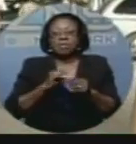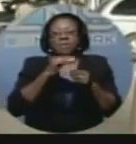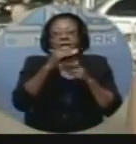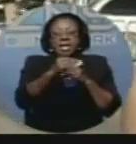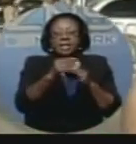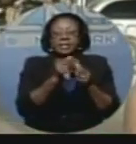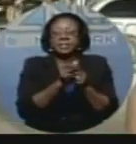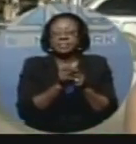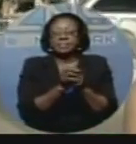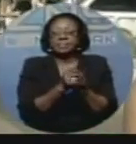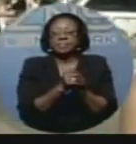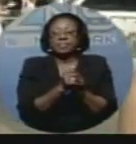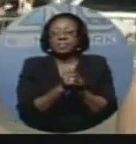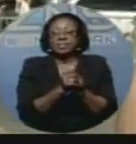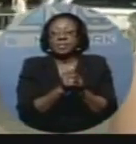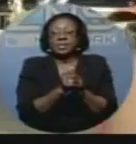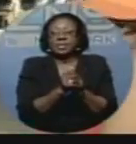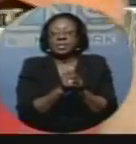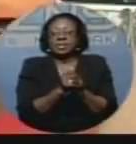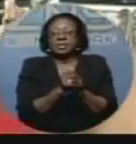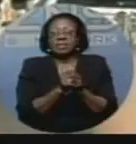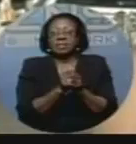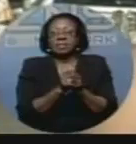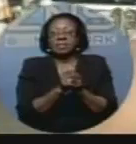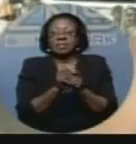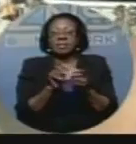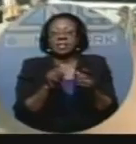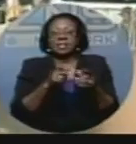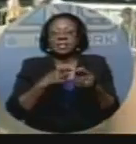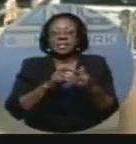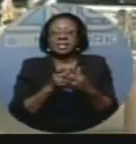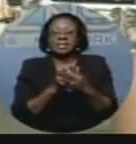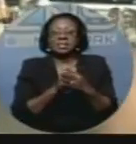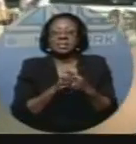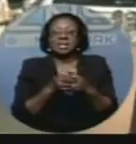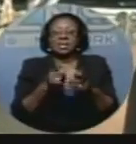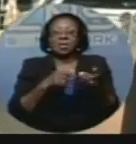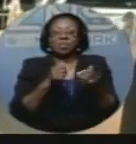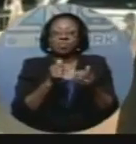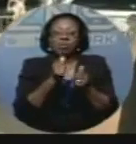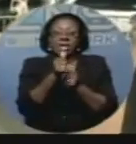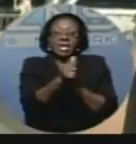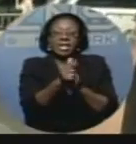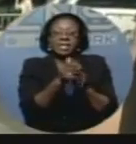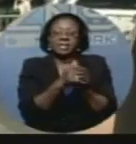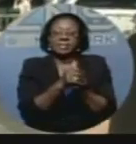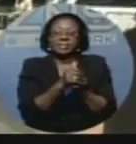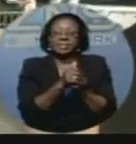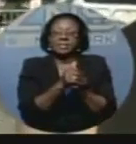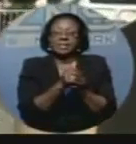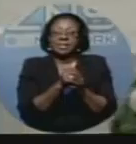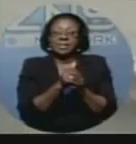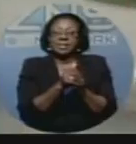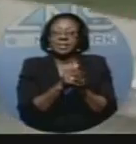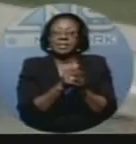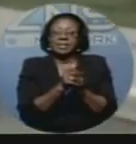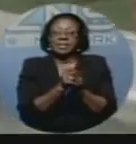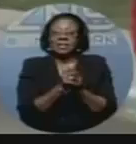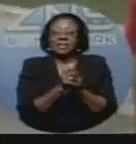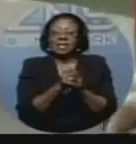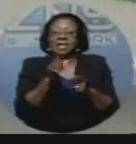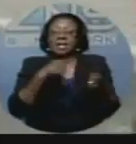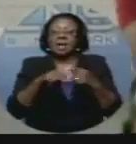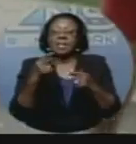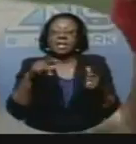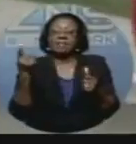the turnaround is when we separated, and I started coming back, and he just wasn't with me anymore. Now